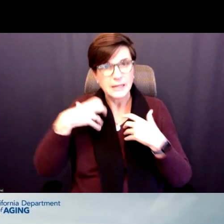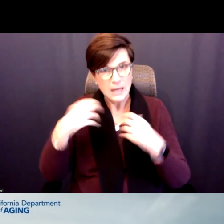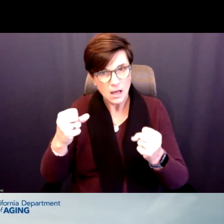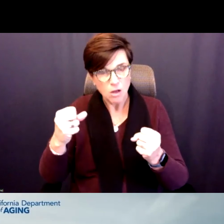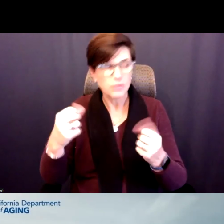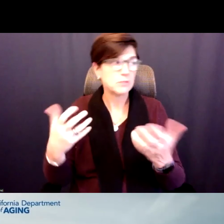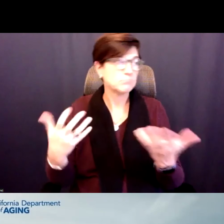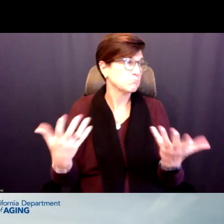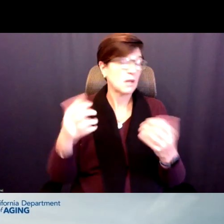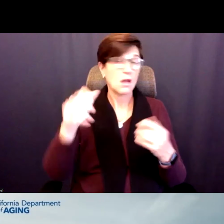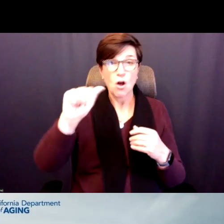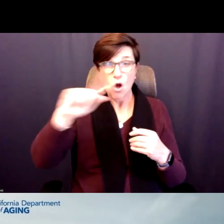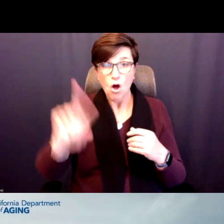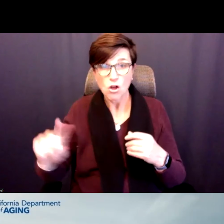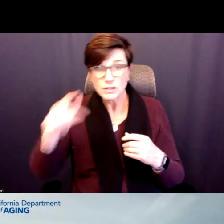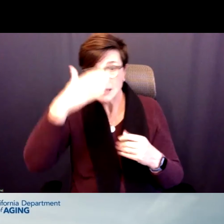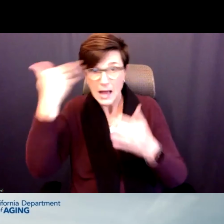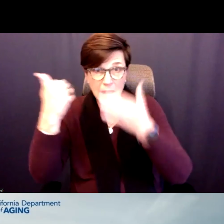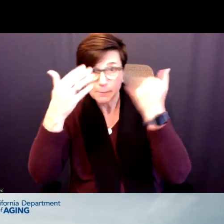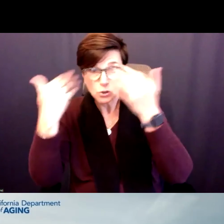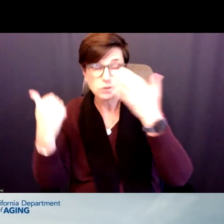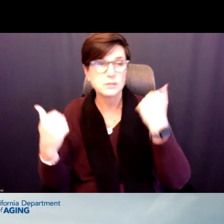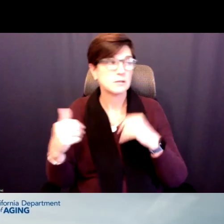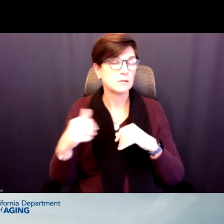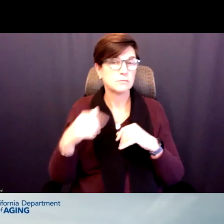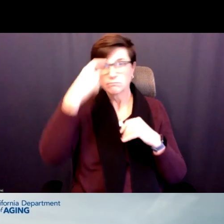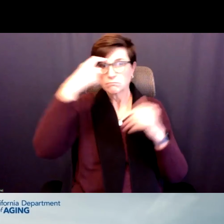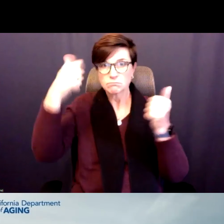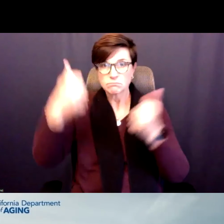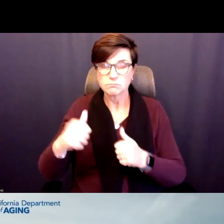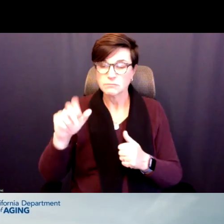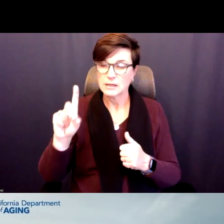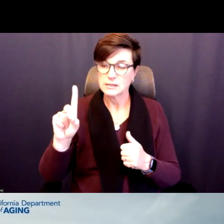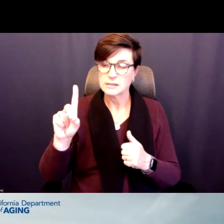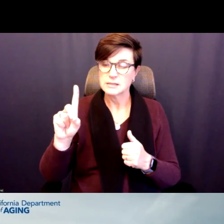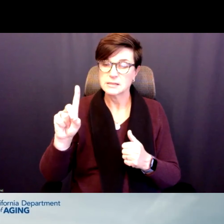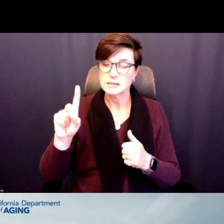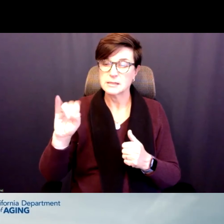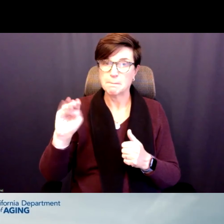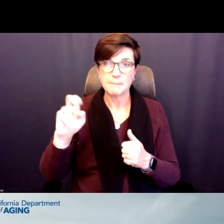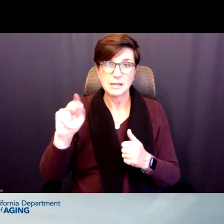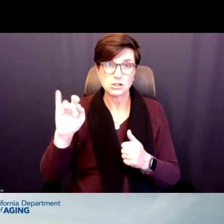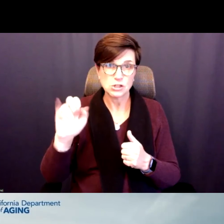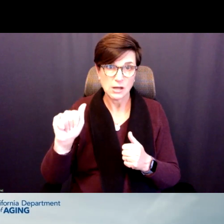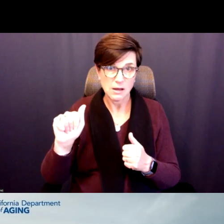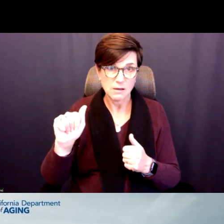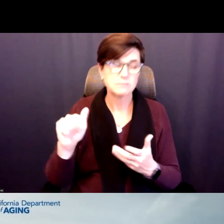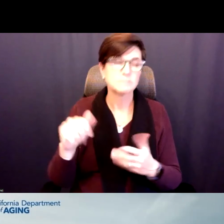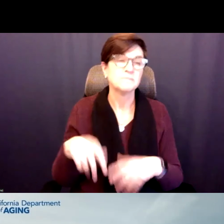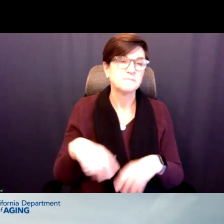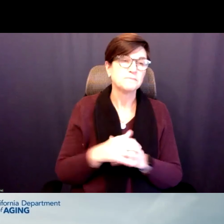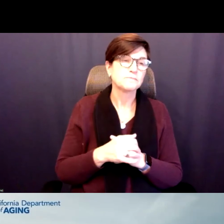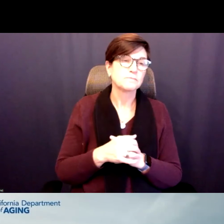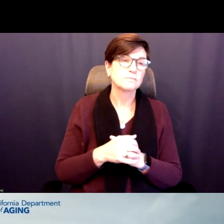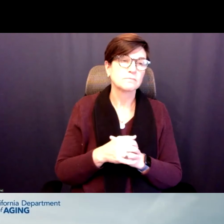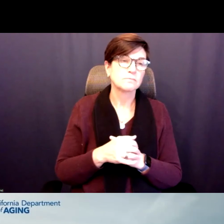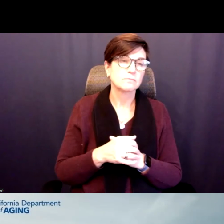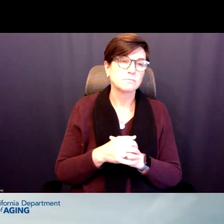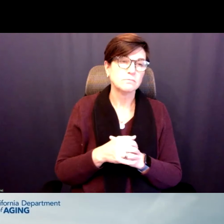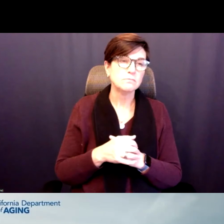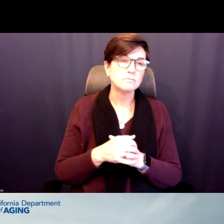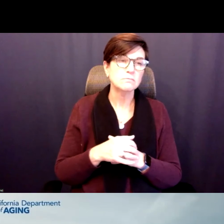and dementia. Goal 3, inclusion and equity, not isolation. This covers areas such as cultural competency